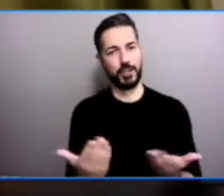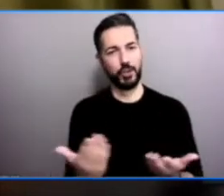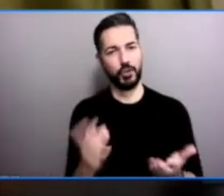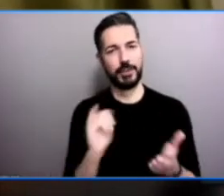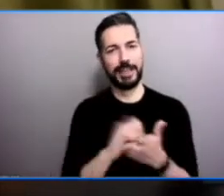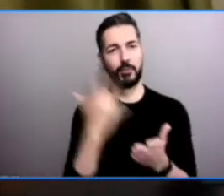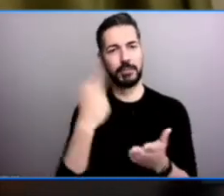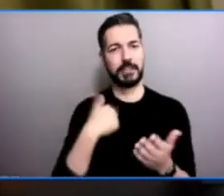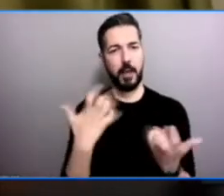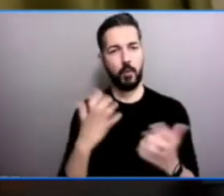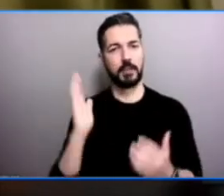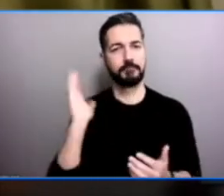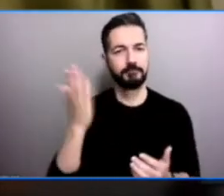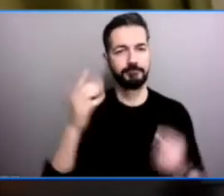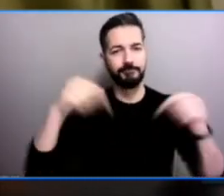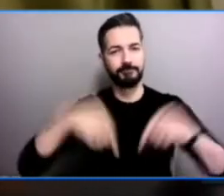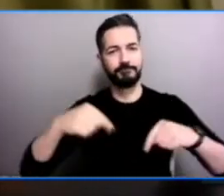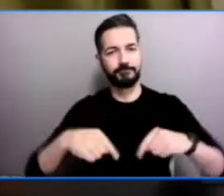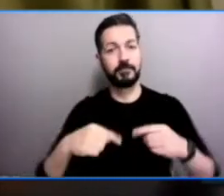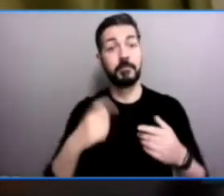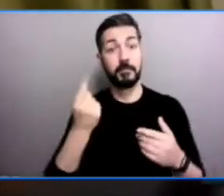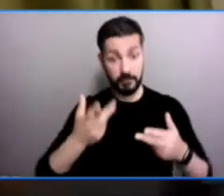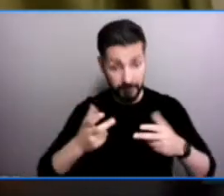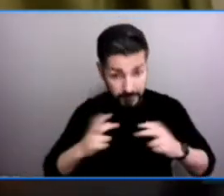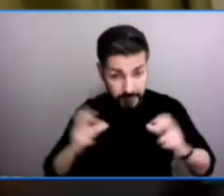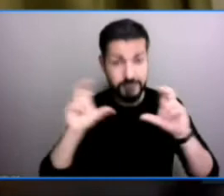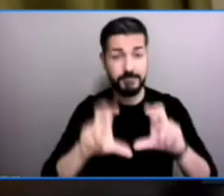this. So yeah, that's how we did it.